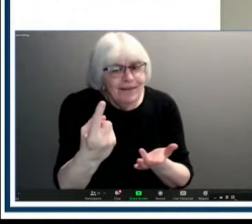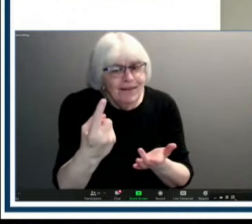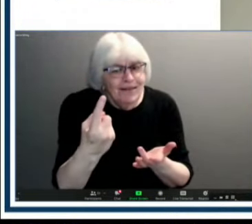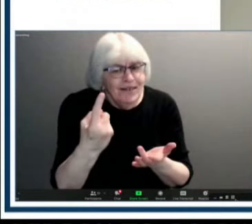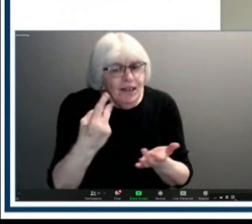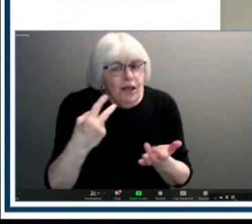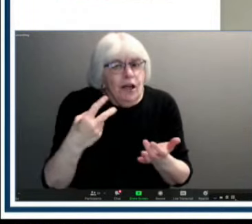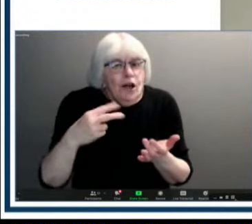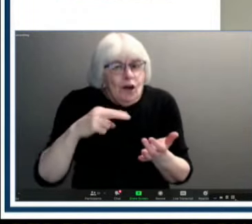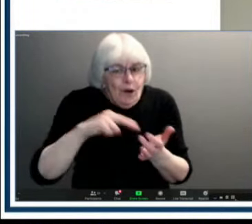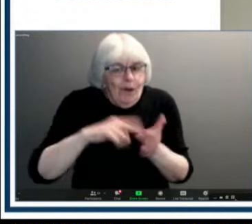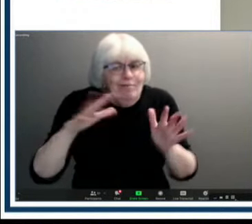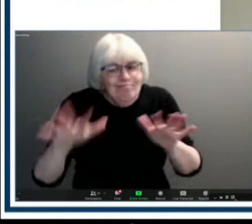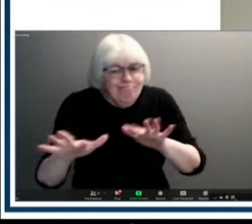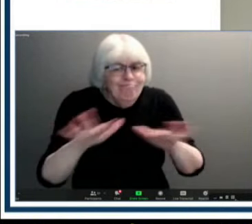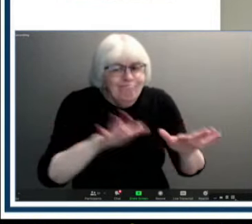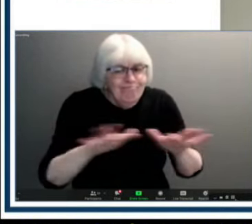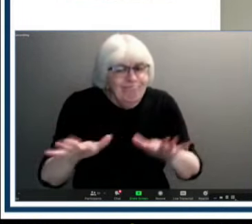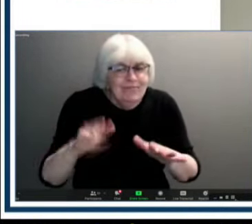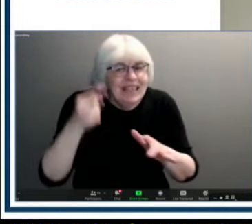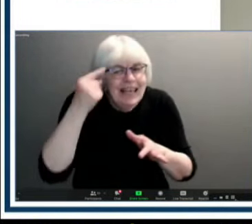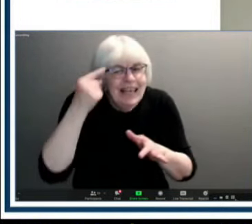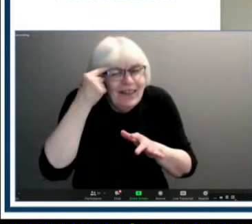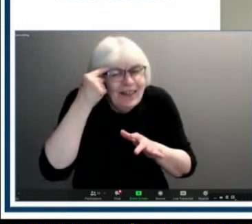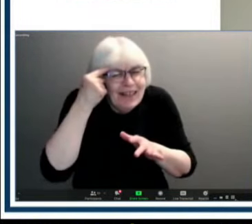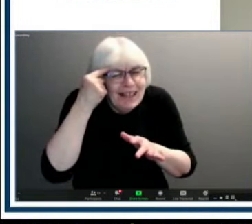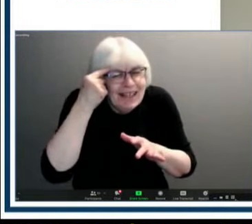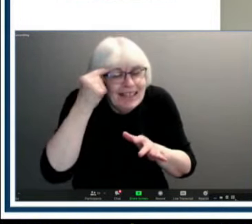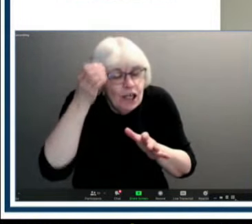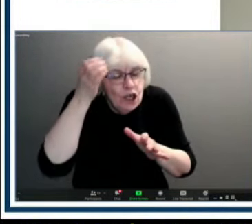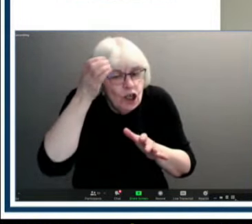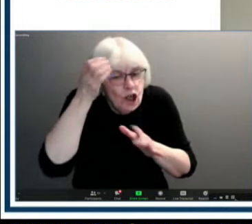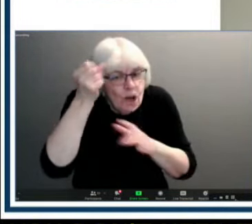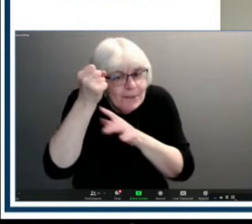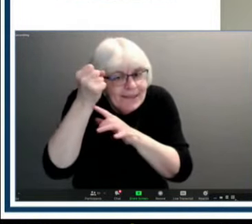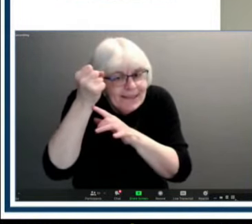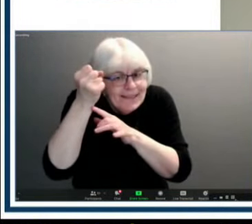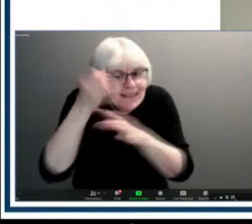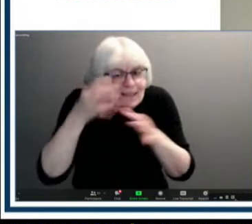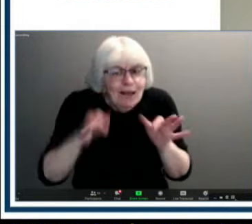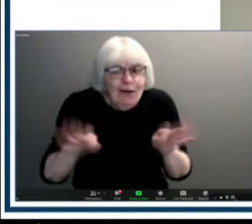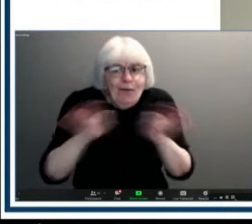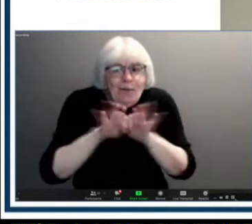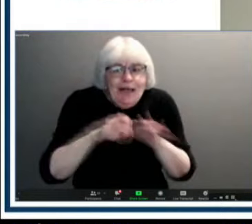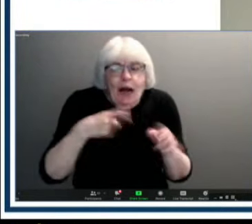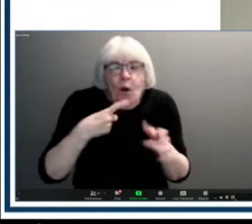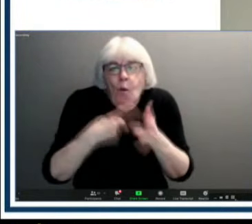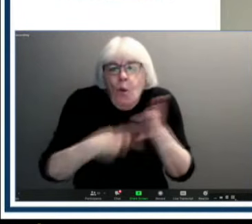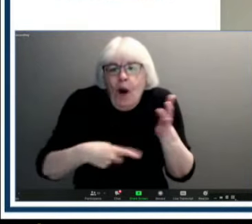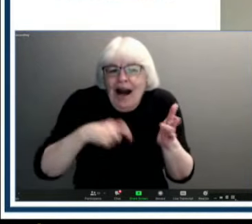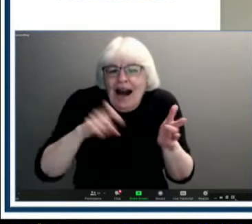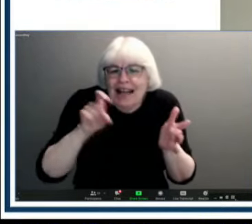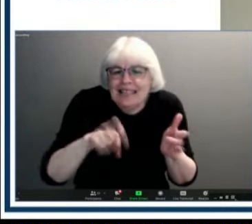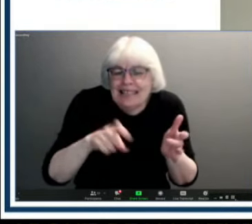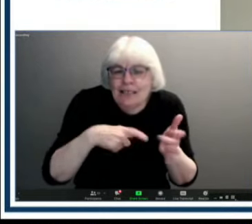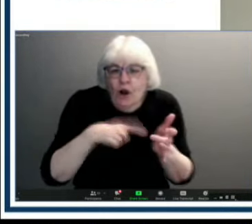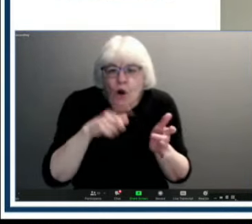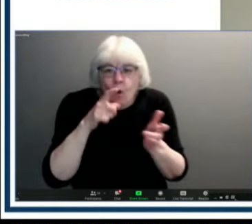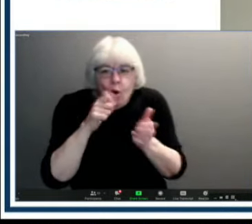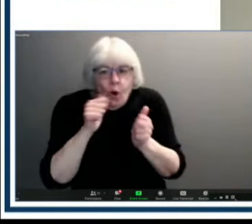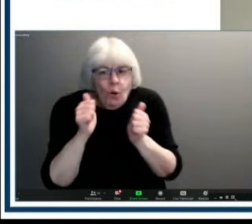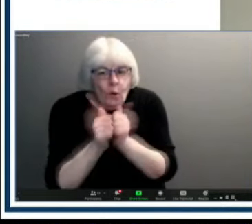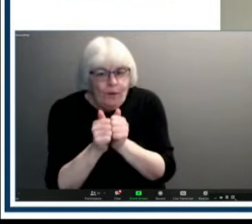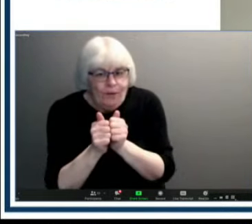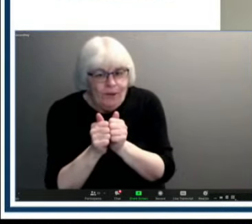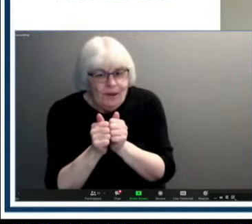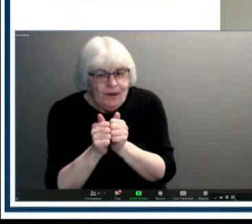about really thinking about what it is I need to do and who I need to do it with, and then stopping all those non-essential things.